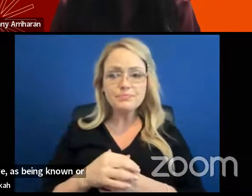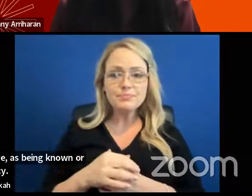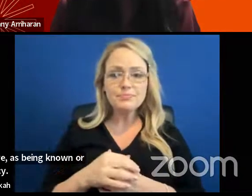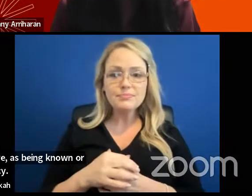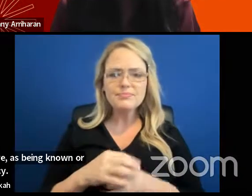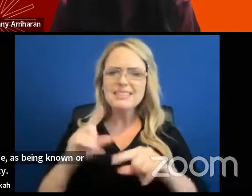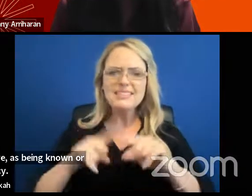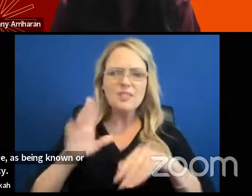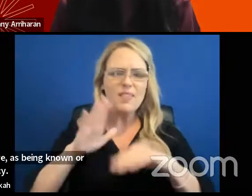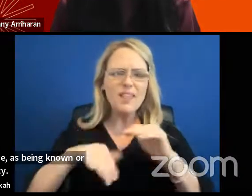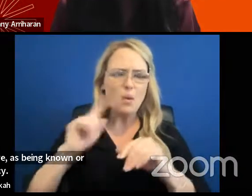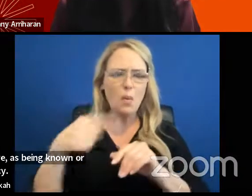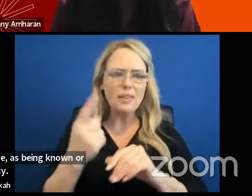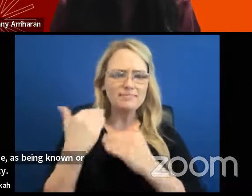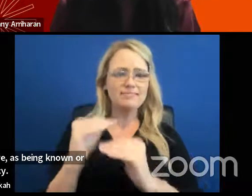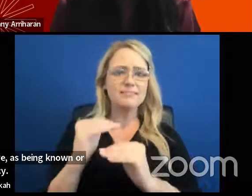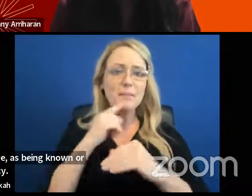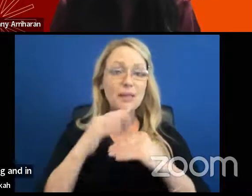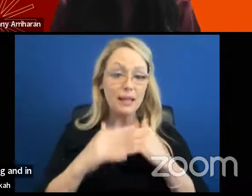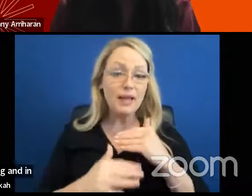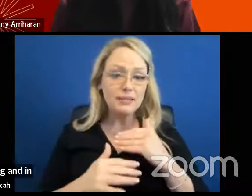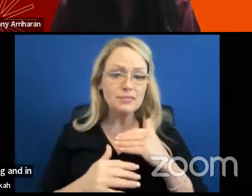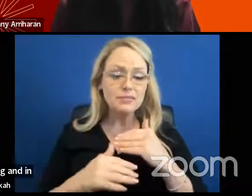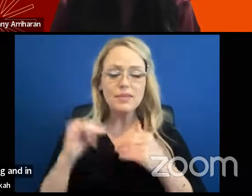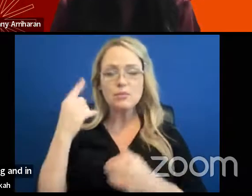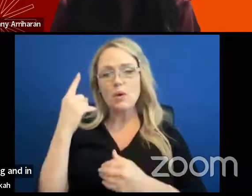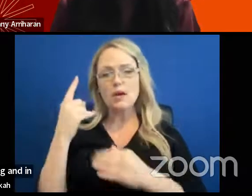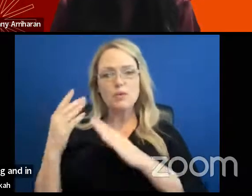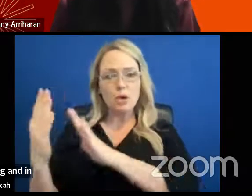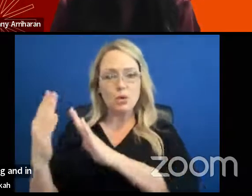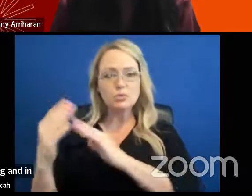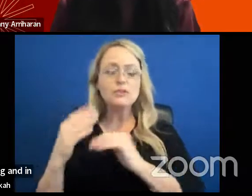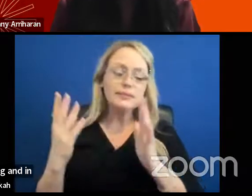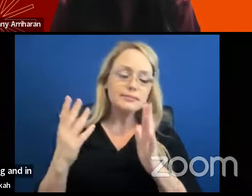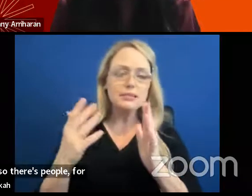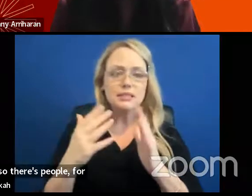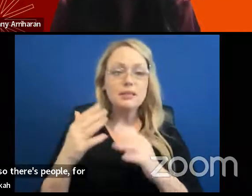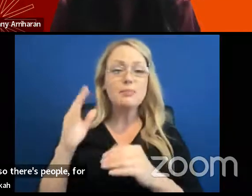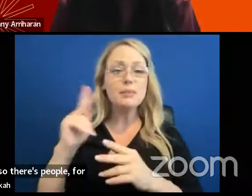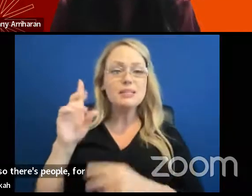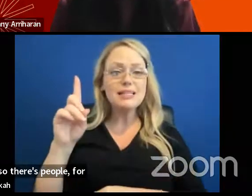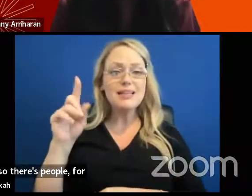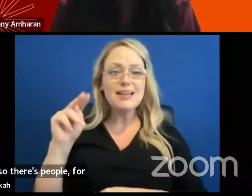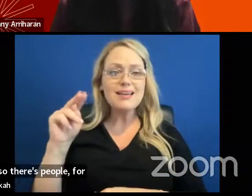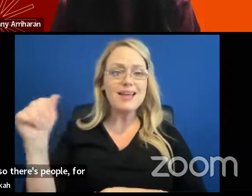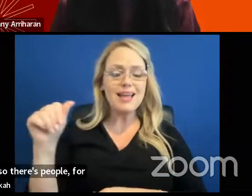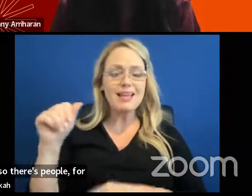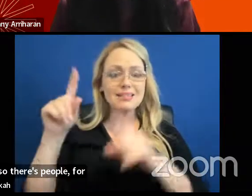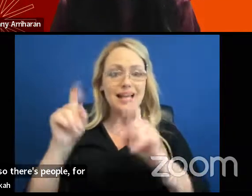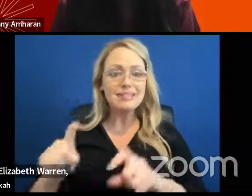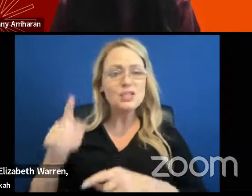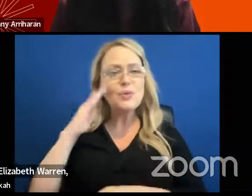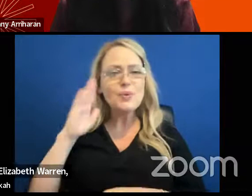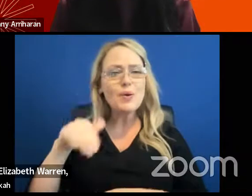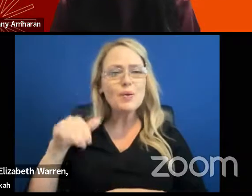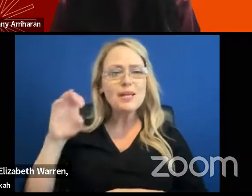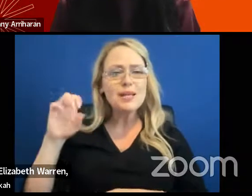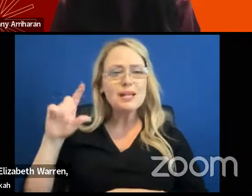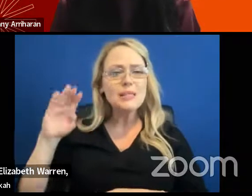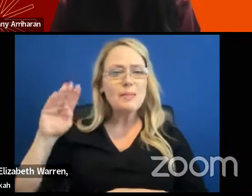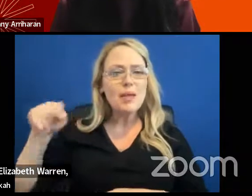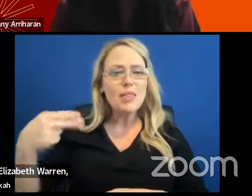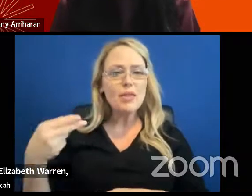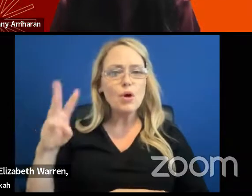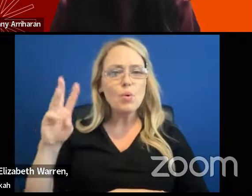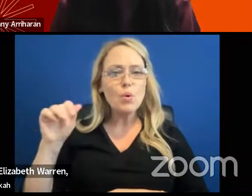So that's one thing. And so there's people, for example, with the DNA test, like Elizabeth Warren, who never grew up in a tribe, wasn't